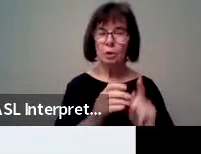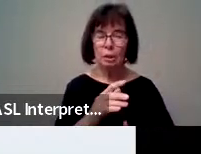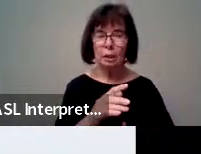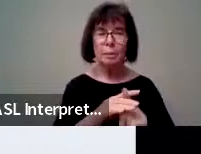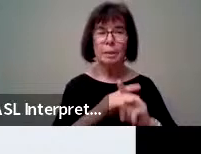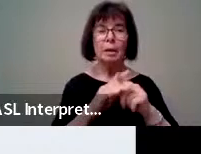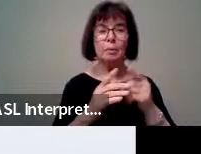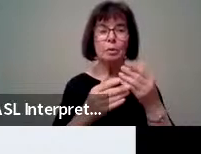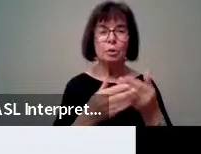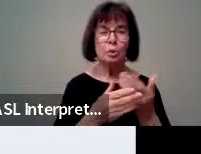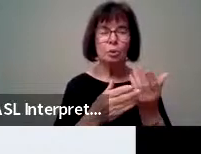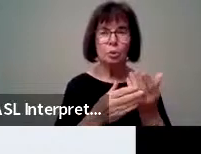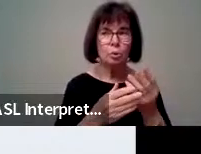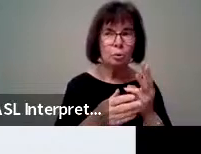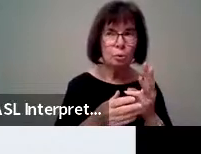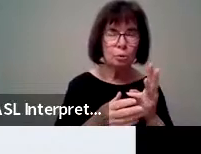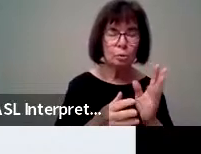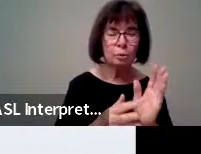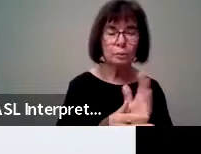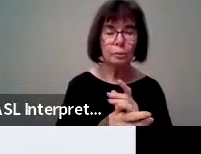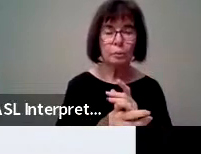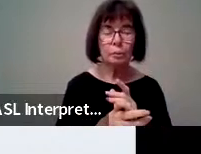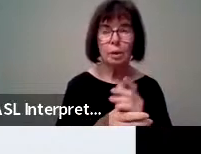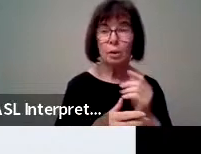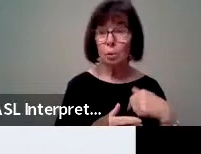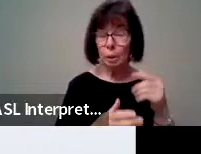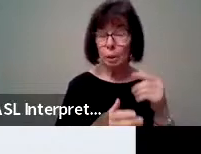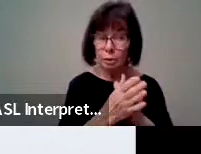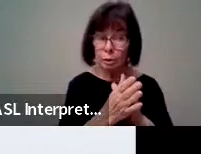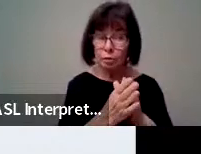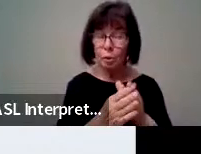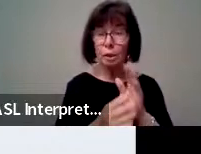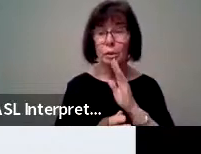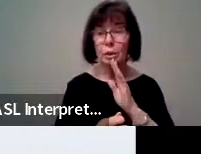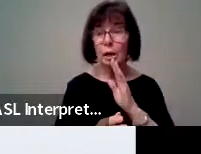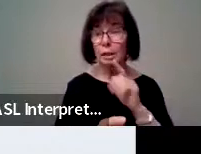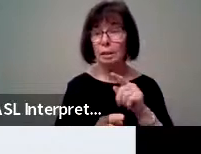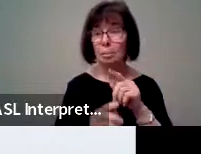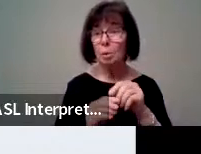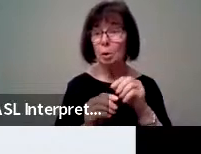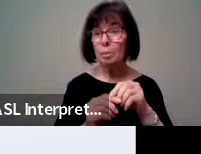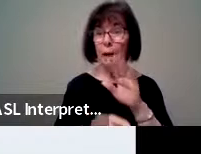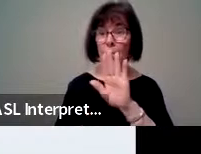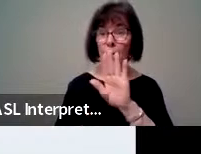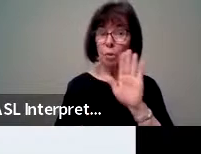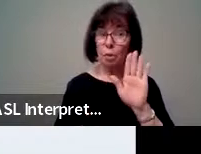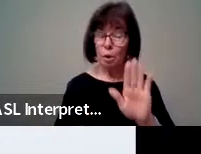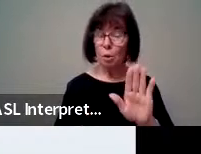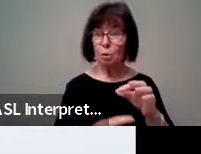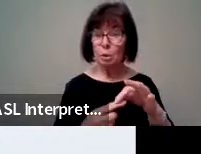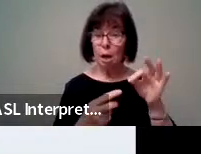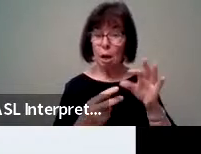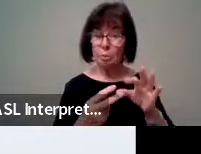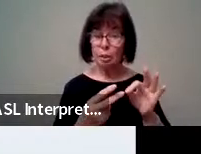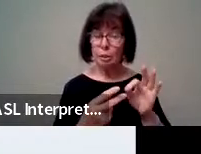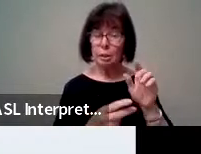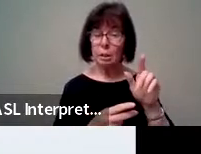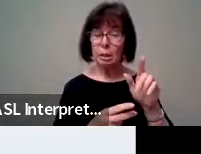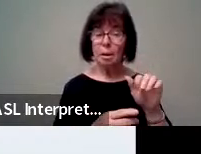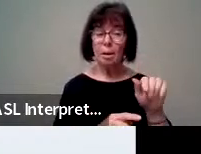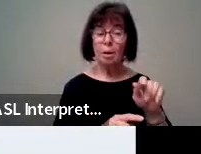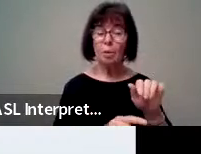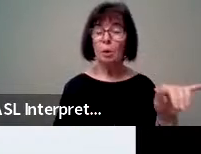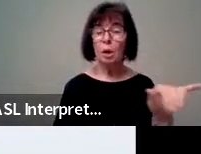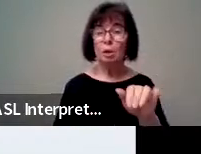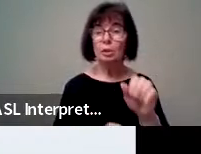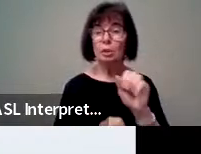surveillance as well, and looking forward to talking to you more about those options. But we're also working with our